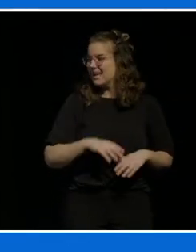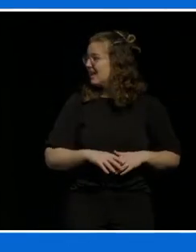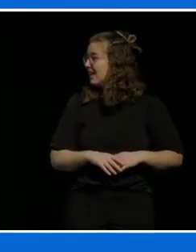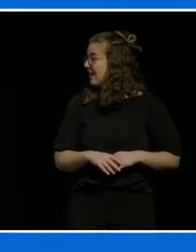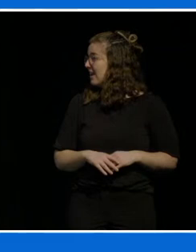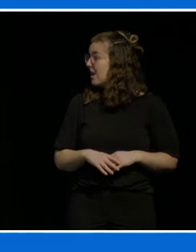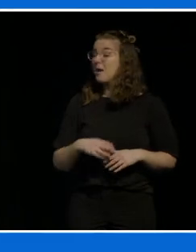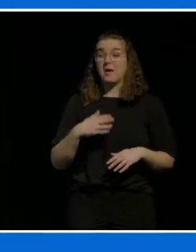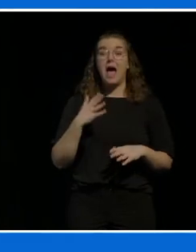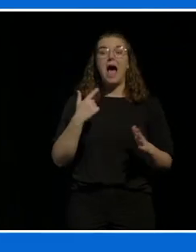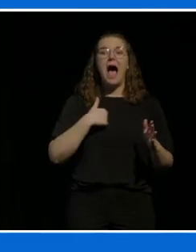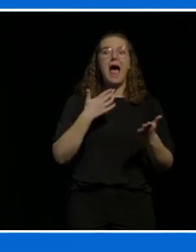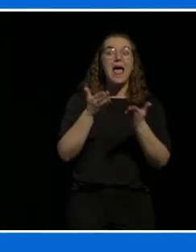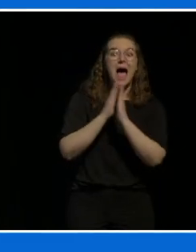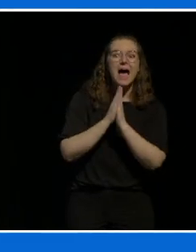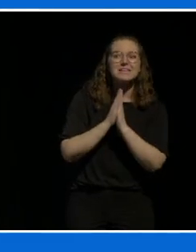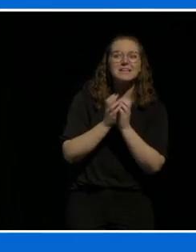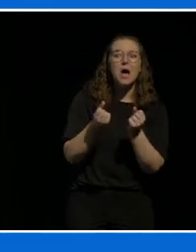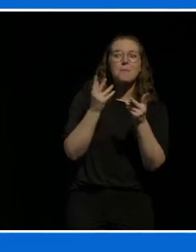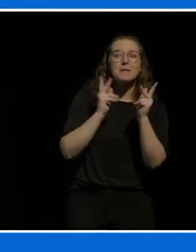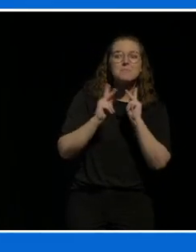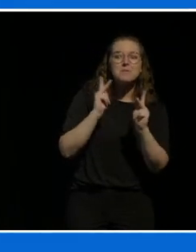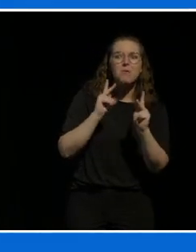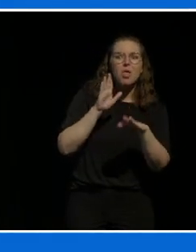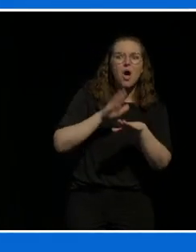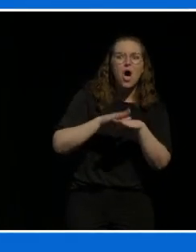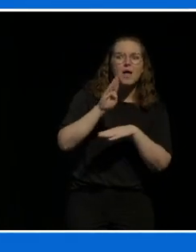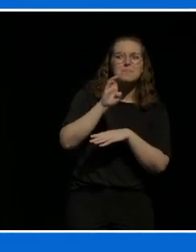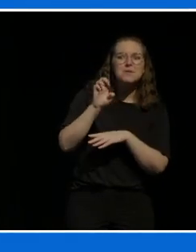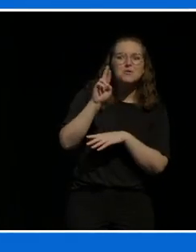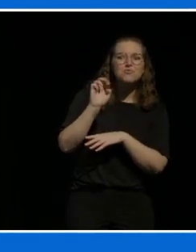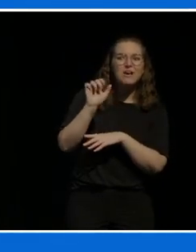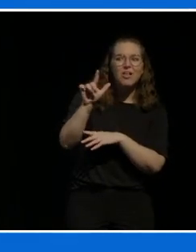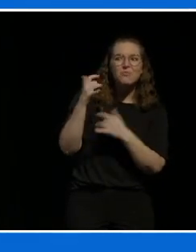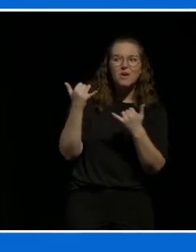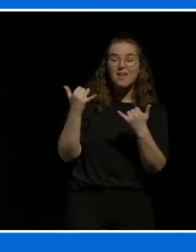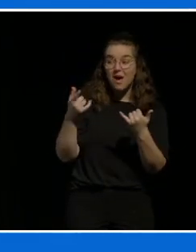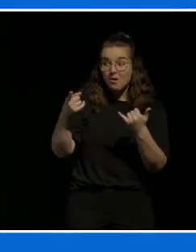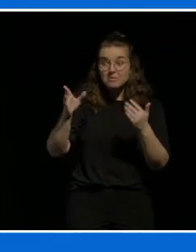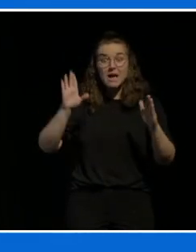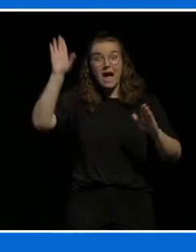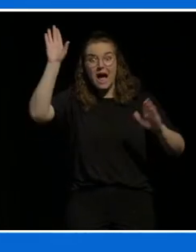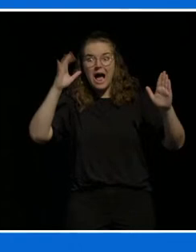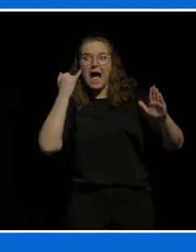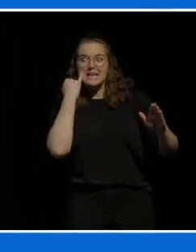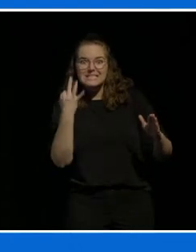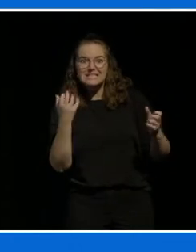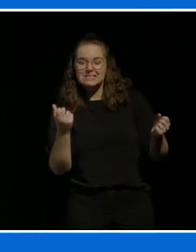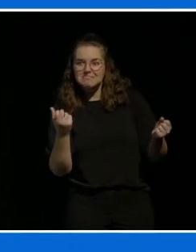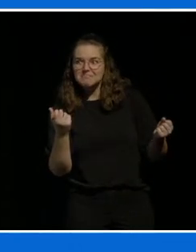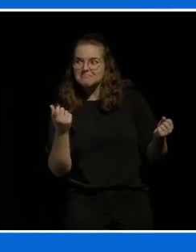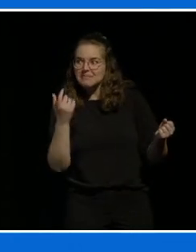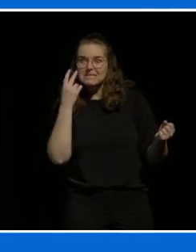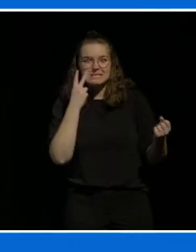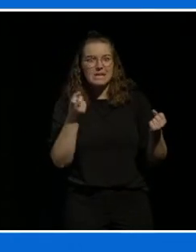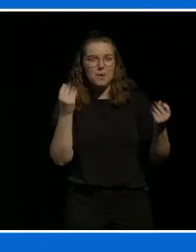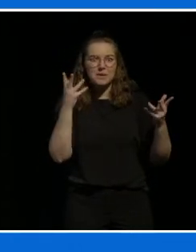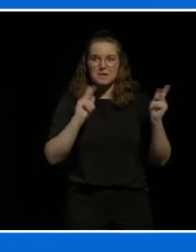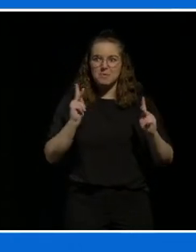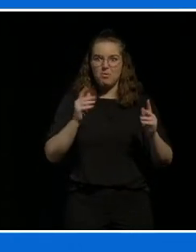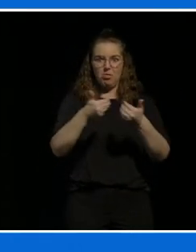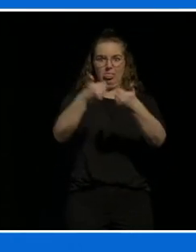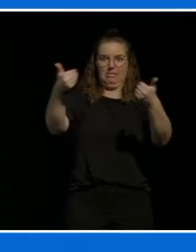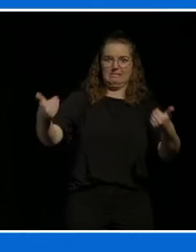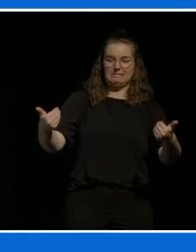generational divide when I asked who was on BeReal, even right now. And, but like, that, those are like the big places to understand, like, how